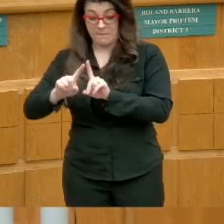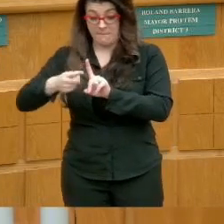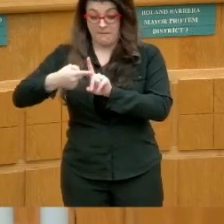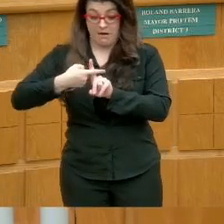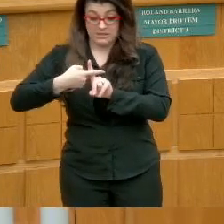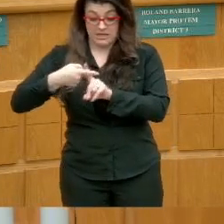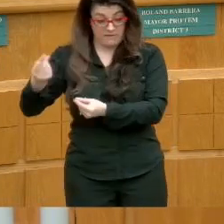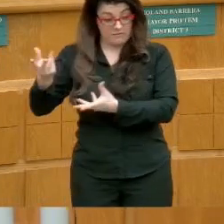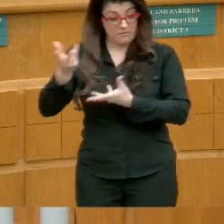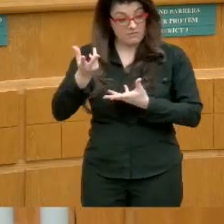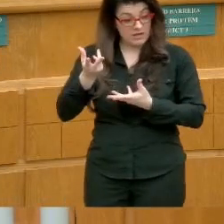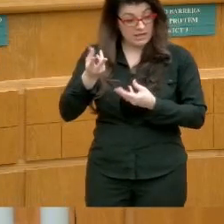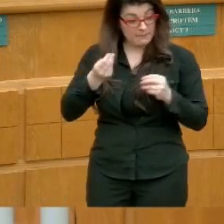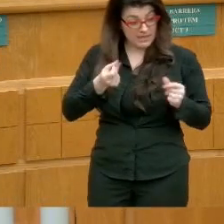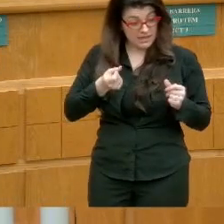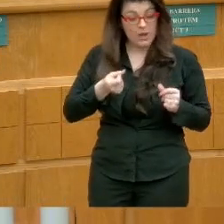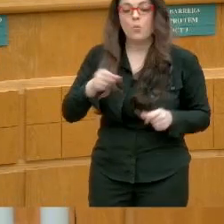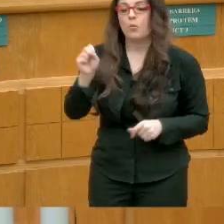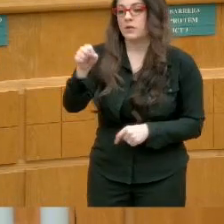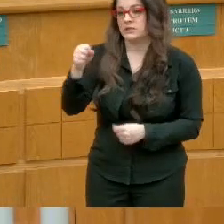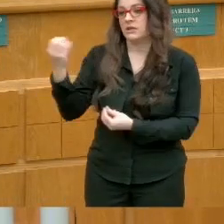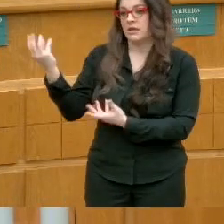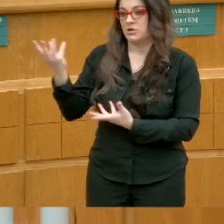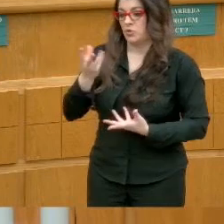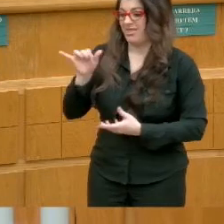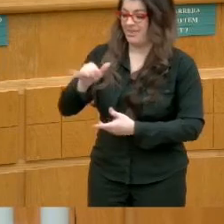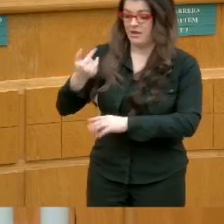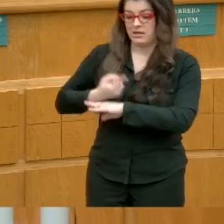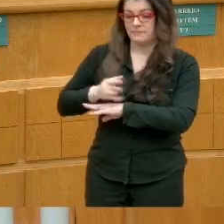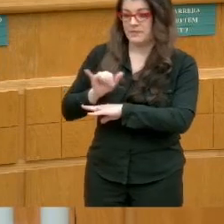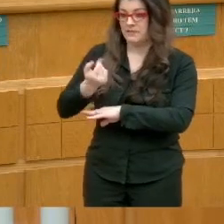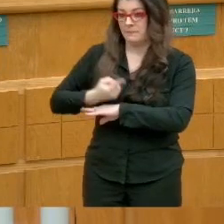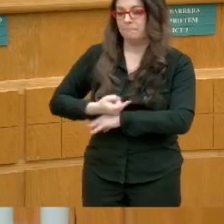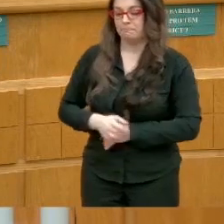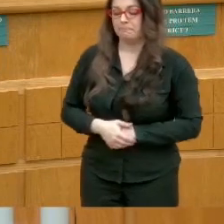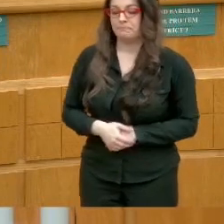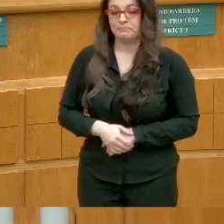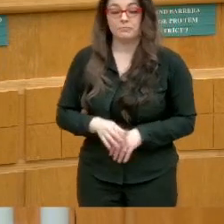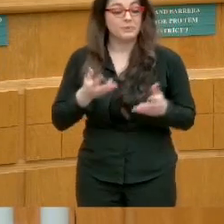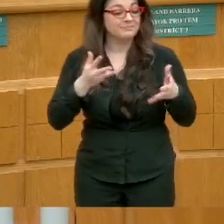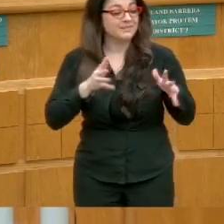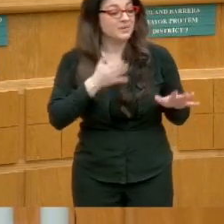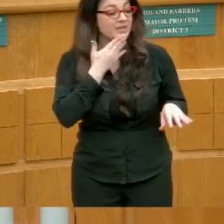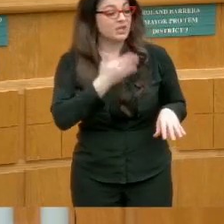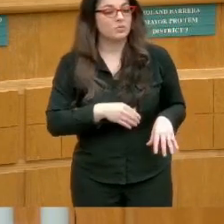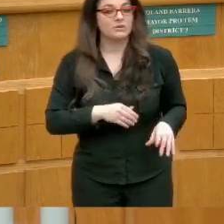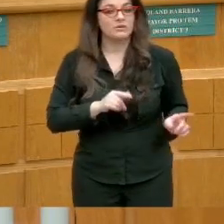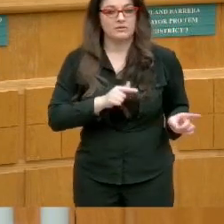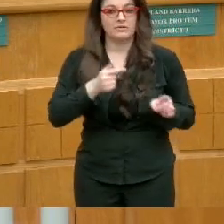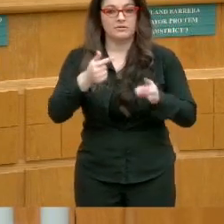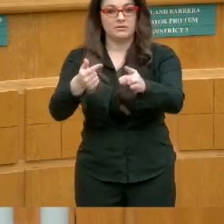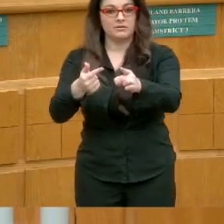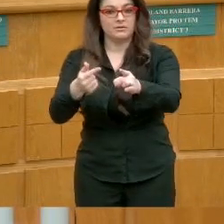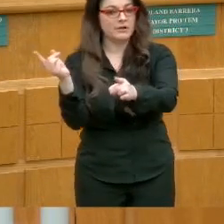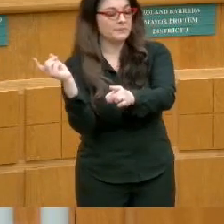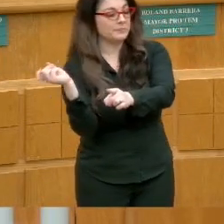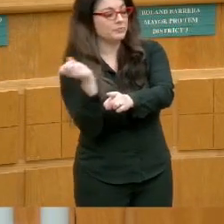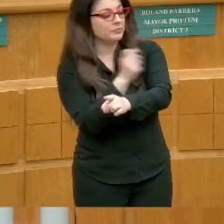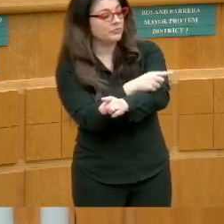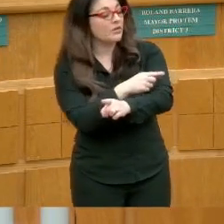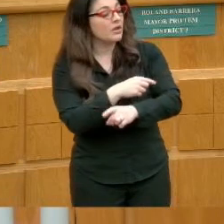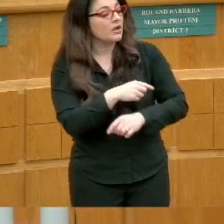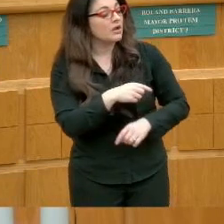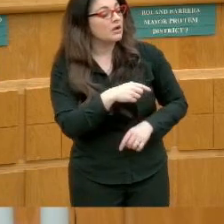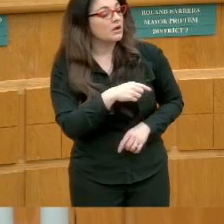came back, we were notified that day. Okay. I think that's all I have. Thank you. You're welcome. Hope you can hear me, but do family members need